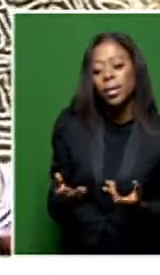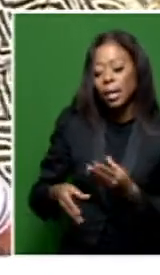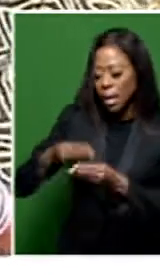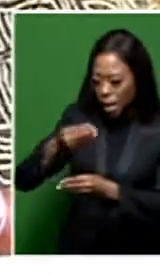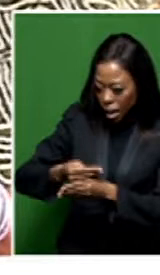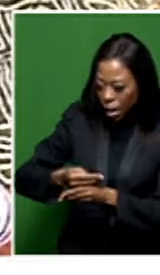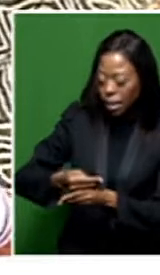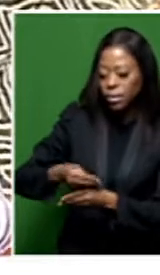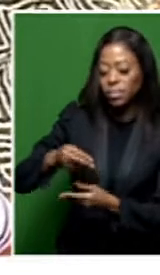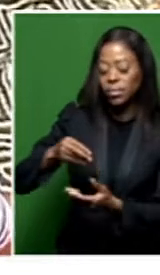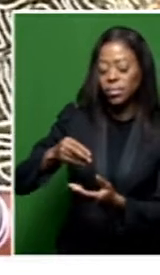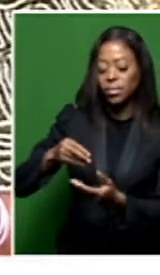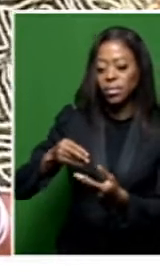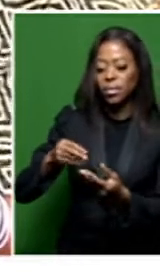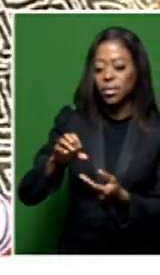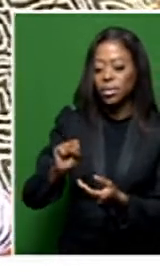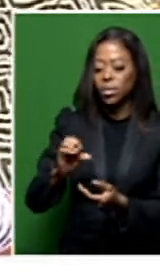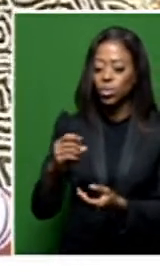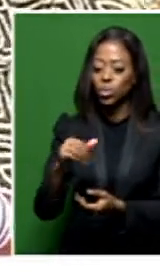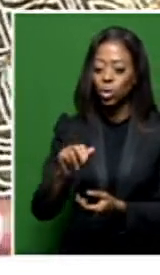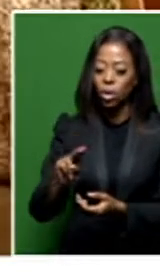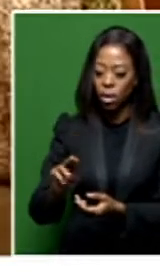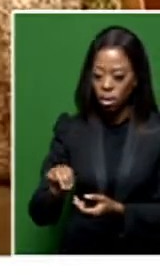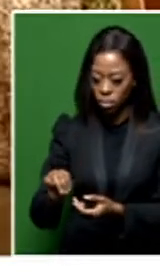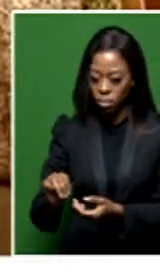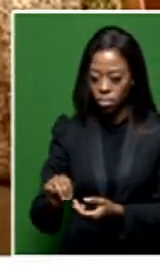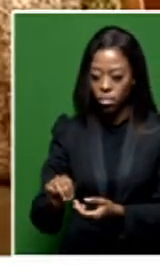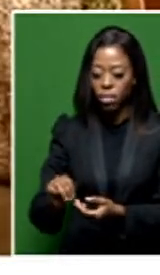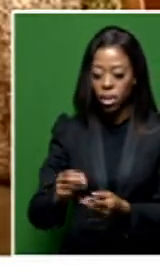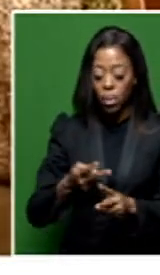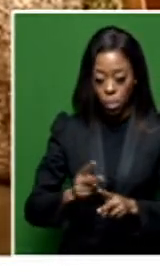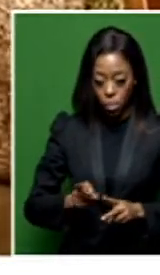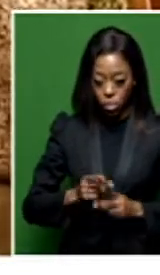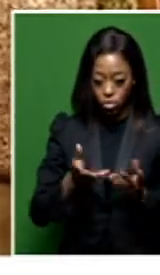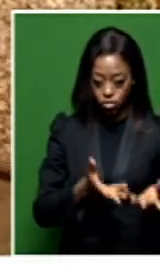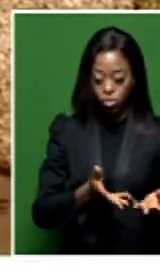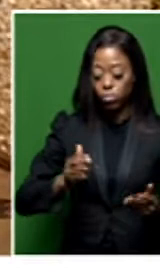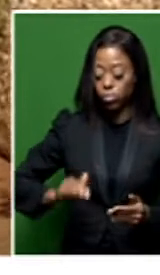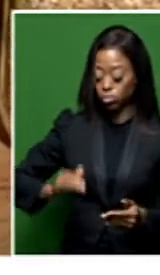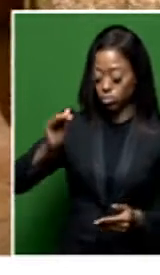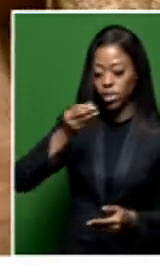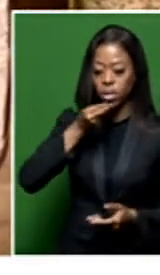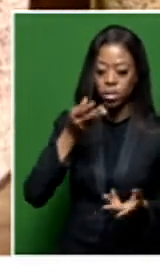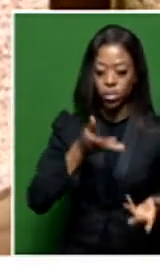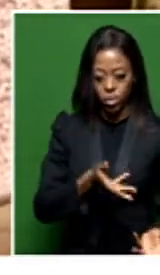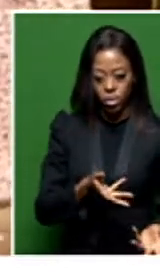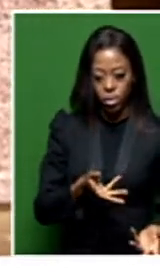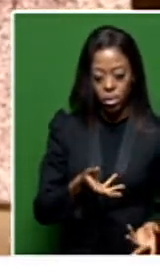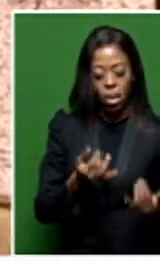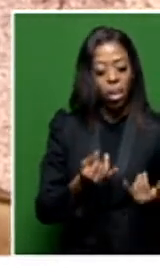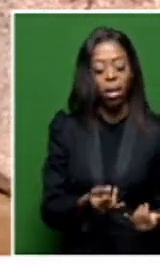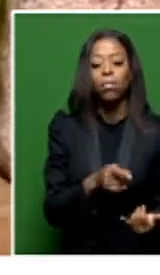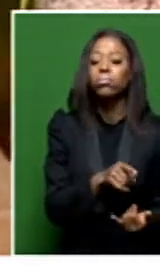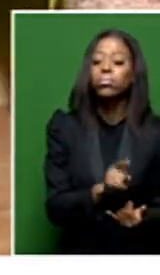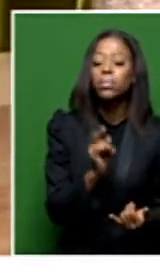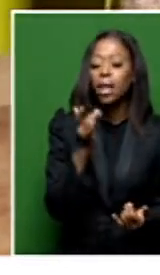maize or sorghum, and she would make what they call dikgobe. So I grew up eating a lot of that, and that for me is like